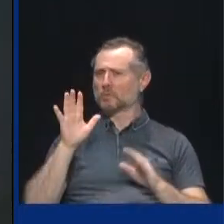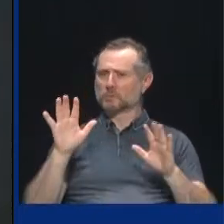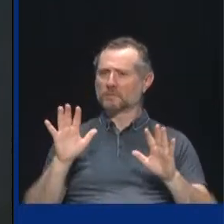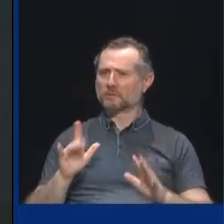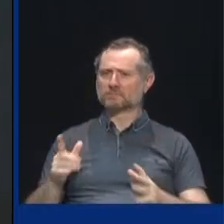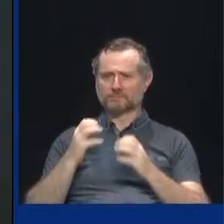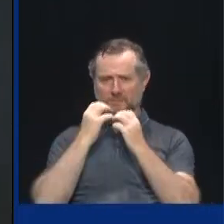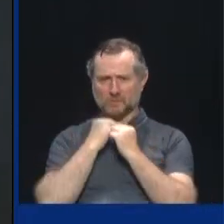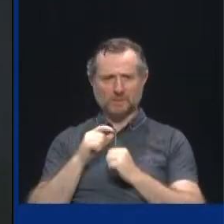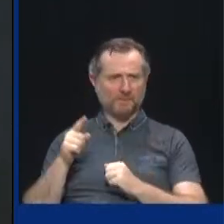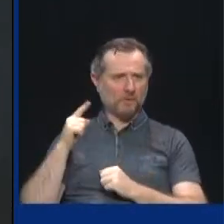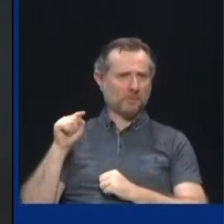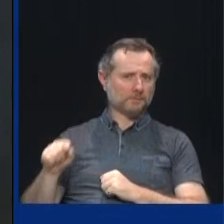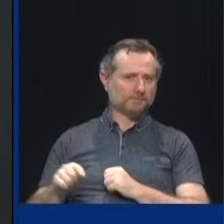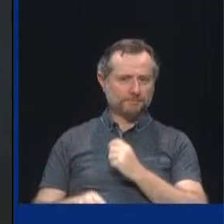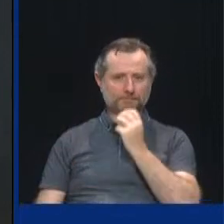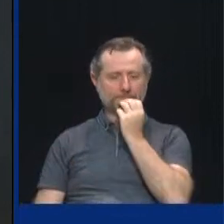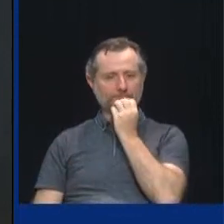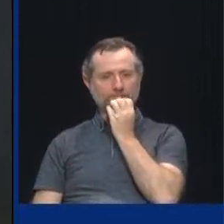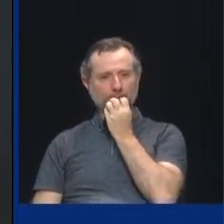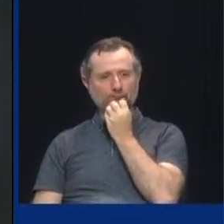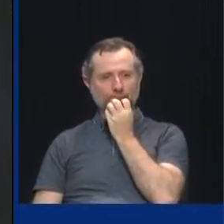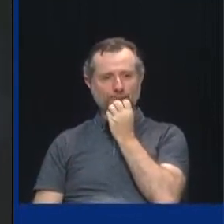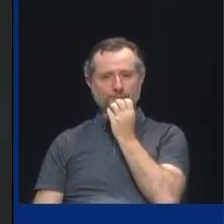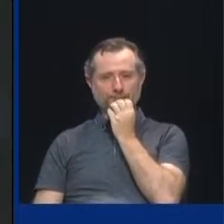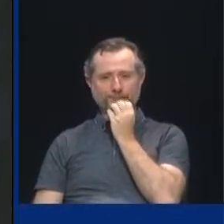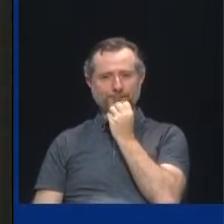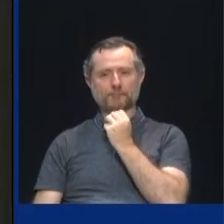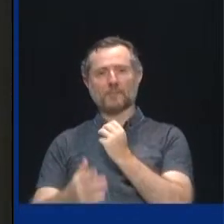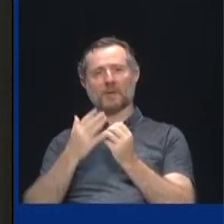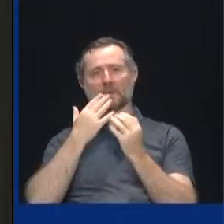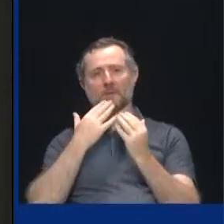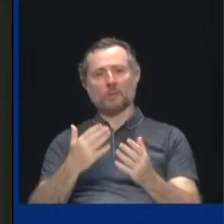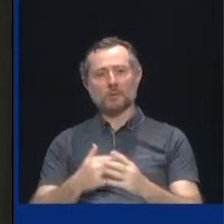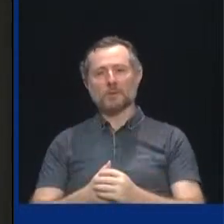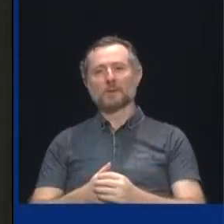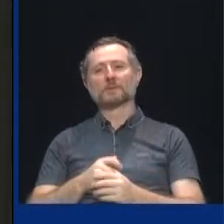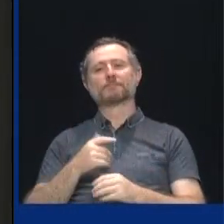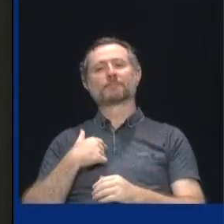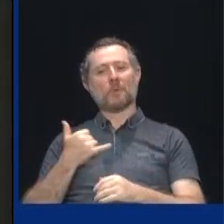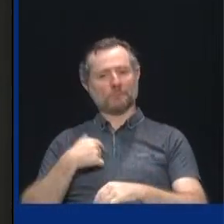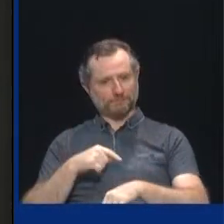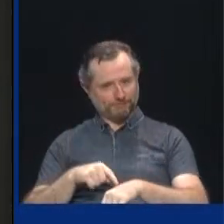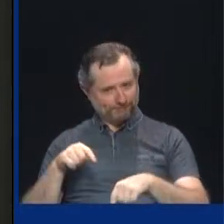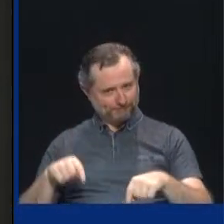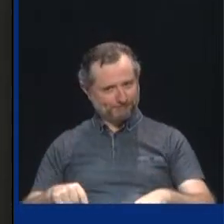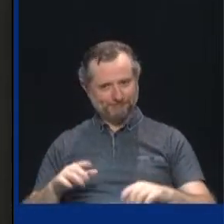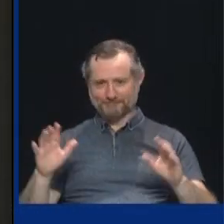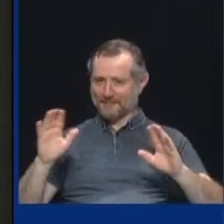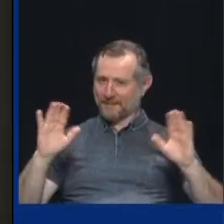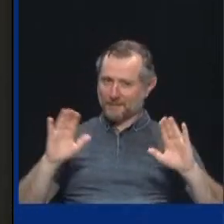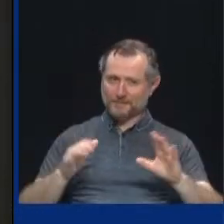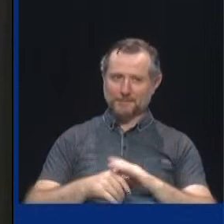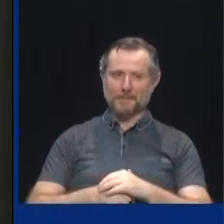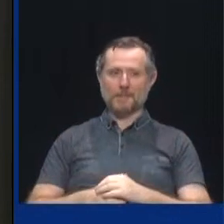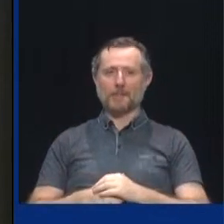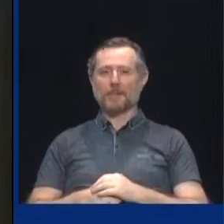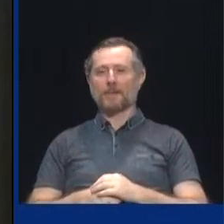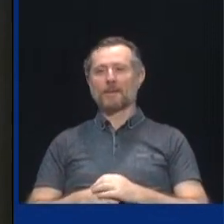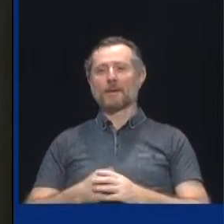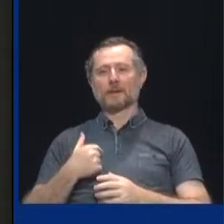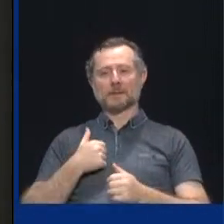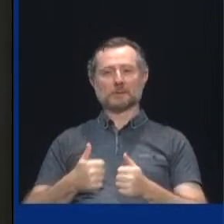Thank you, Governor. Good afternoon now, everyone. How's it going? My name is Murad Awada. I'm the Executive Director of the New York